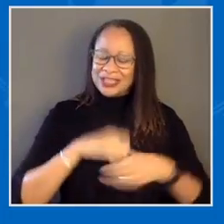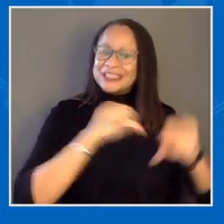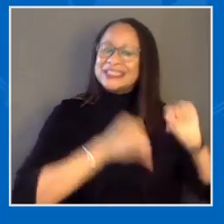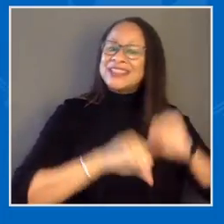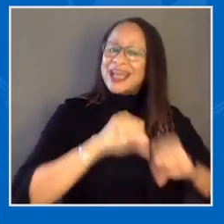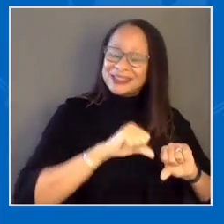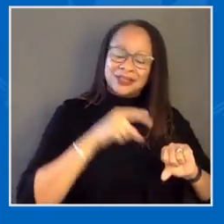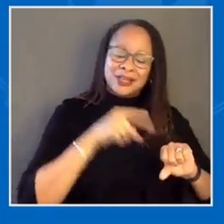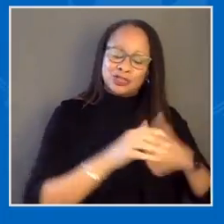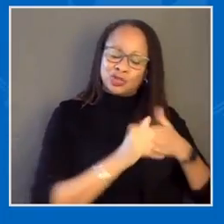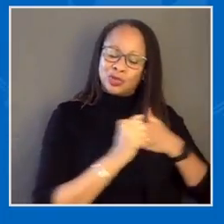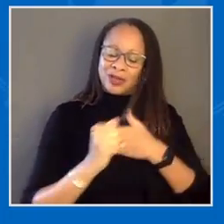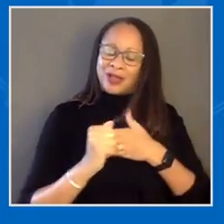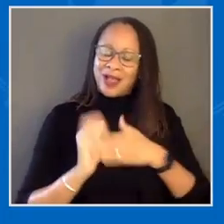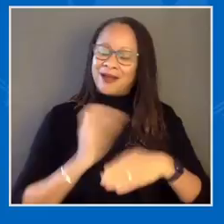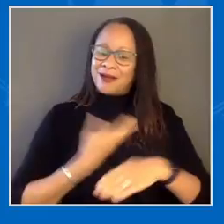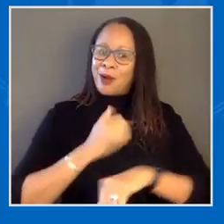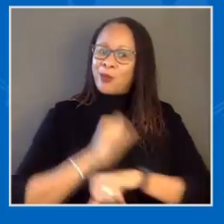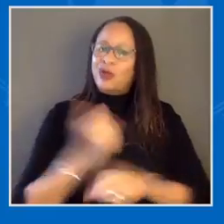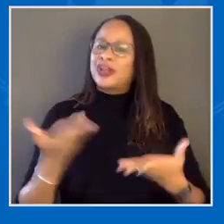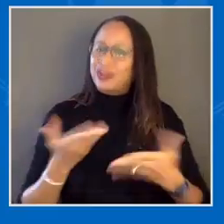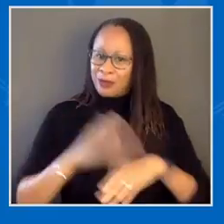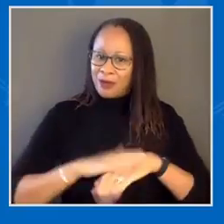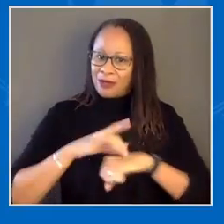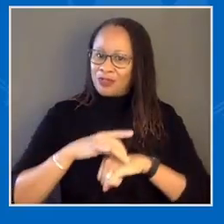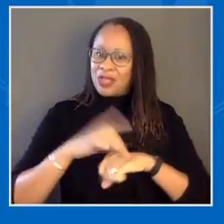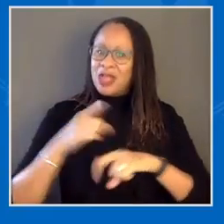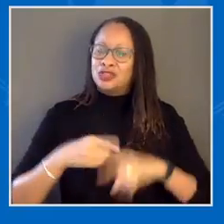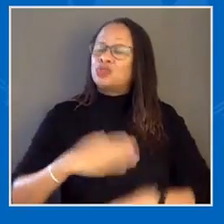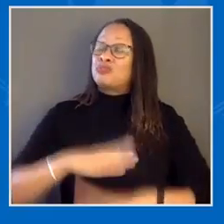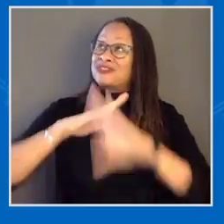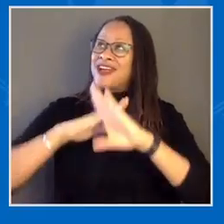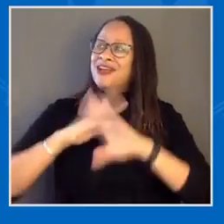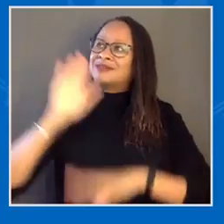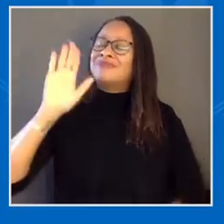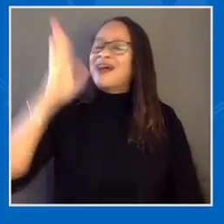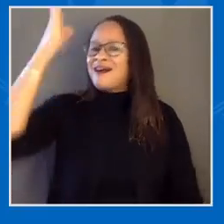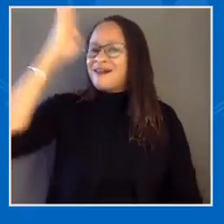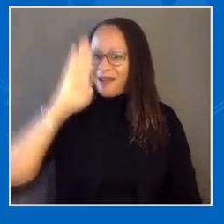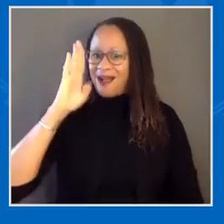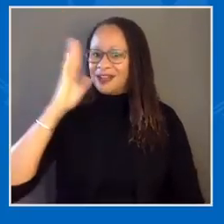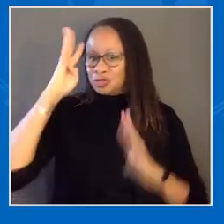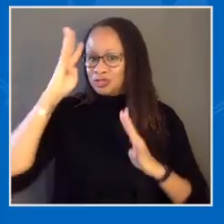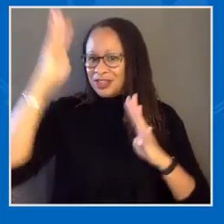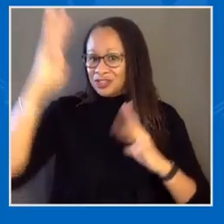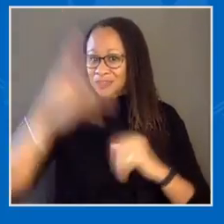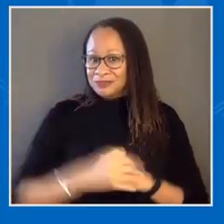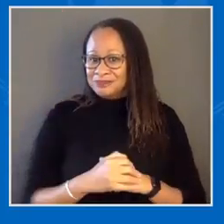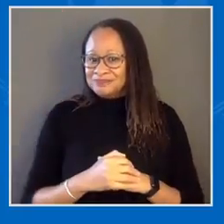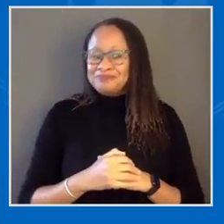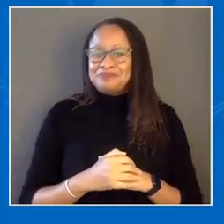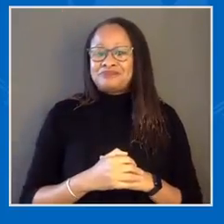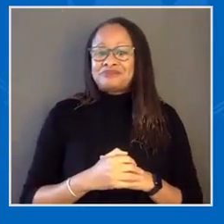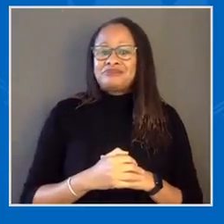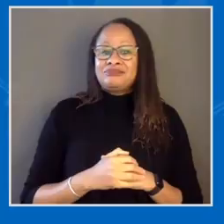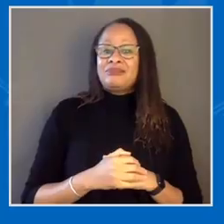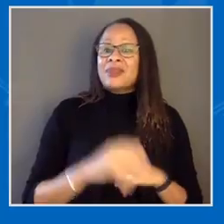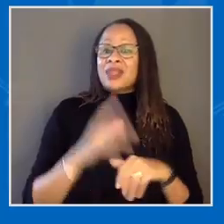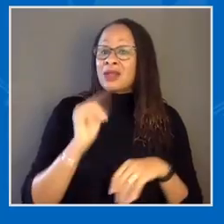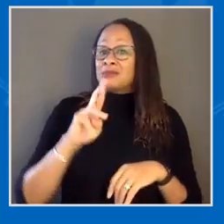our work on earth to protect God's creation. Mr. President-elect, Vice President-elect